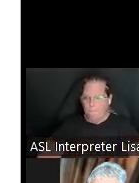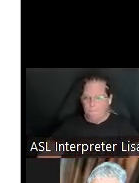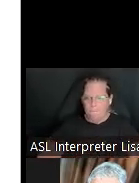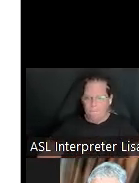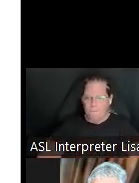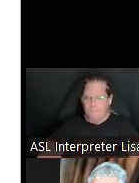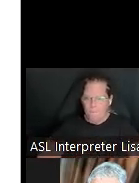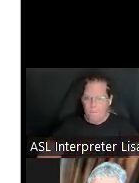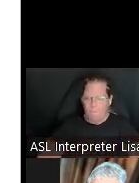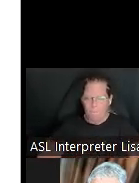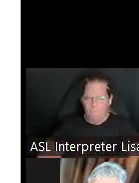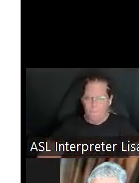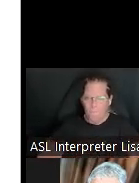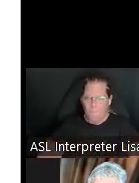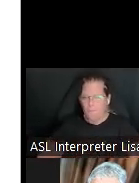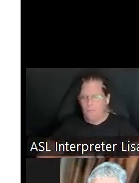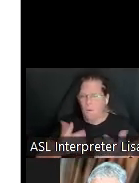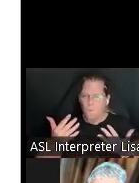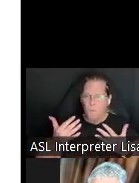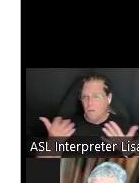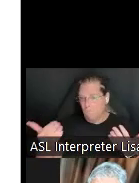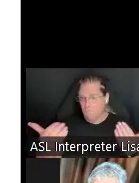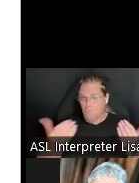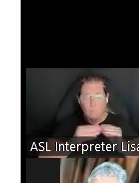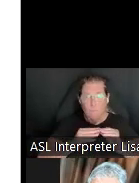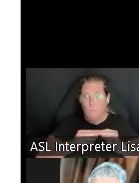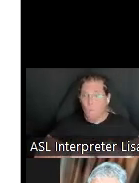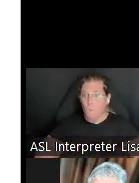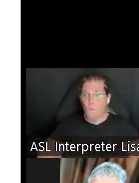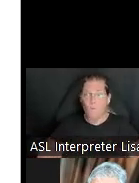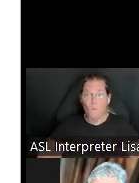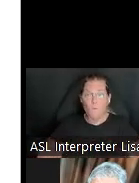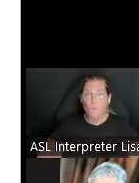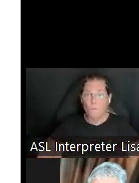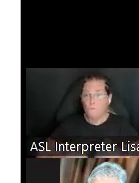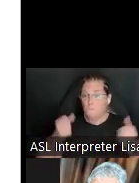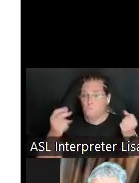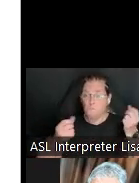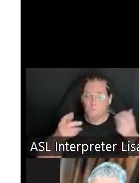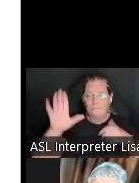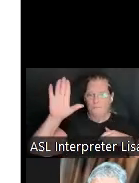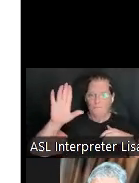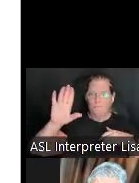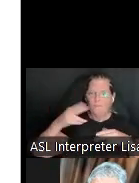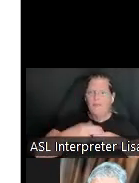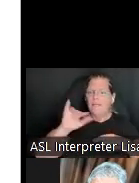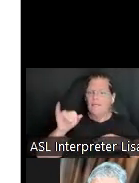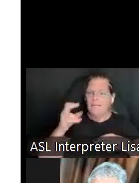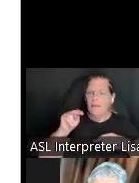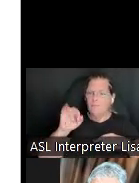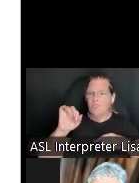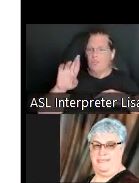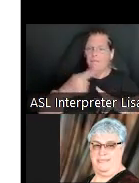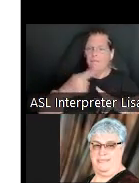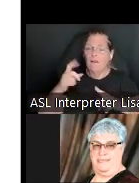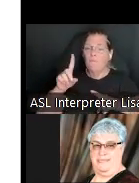I know, I guess I would just wait one more second if anybody else had anything to offer. Hi, my name is Jennifer from the DVR